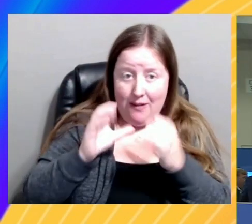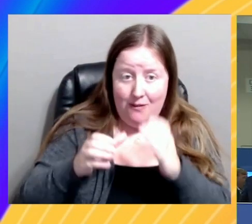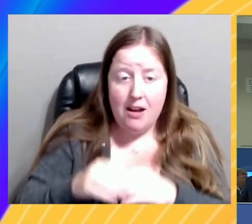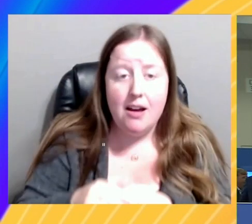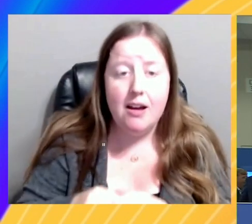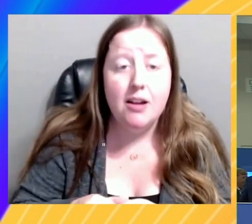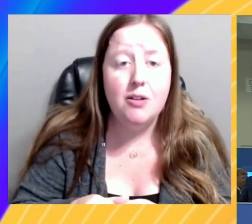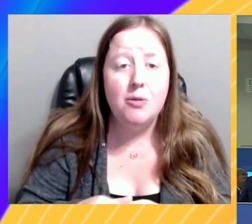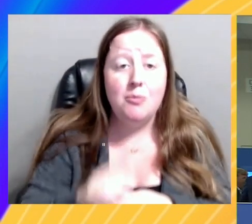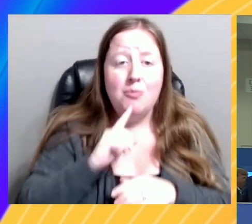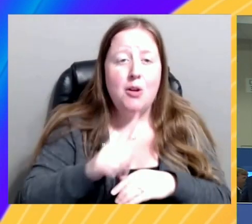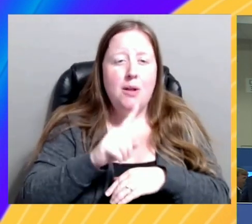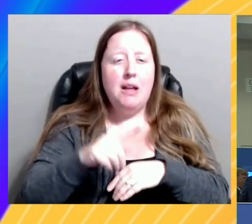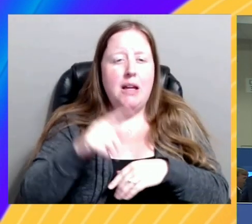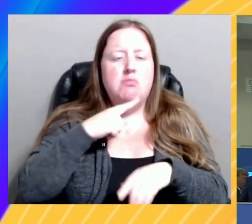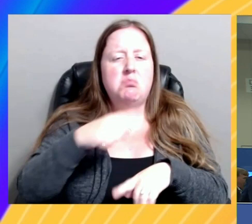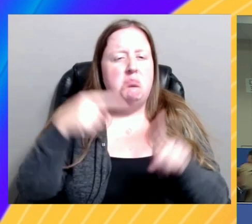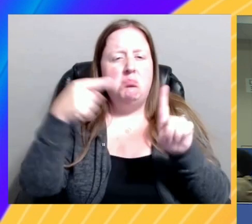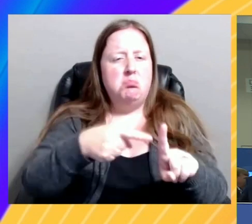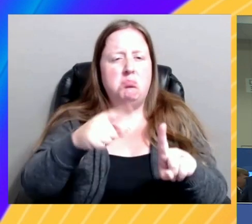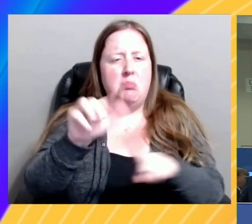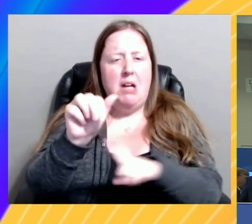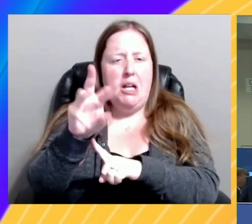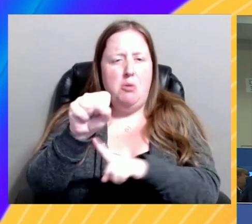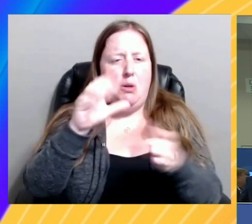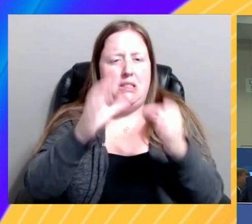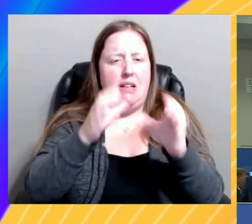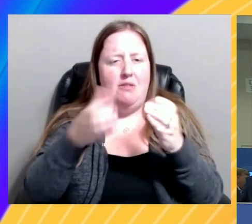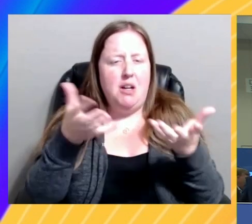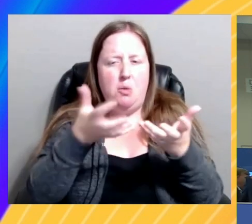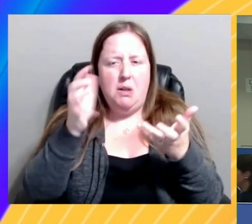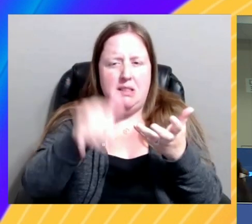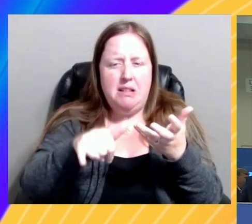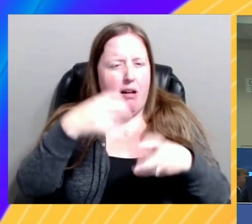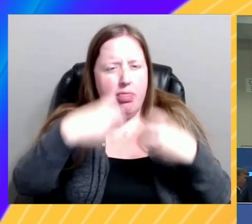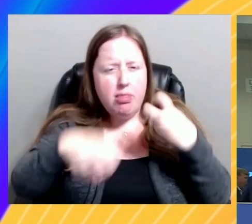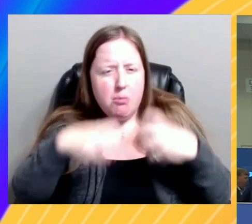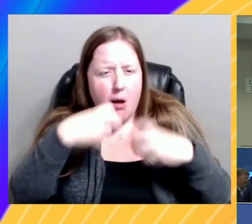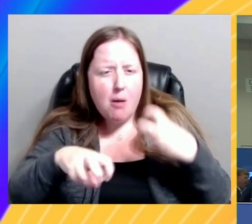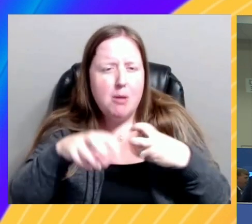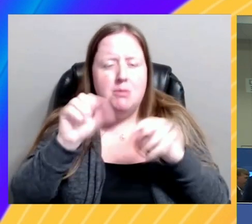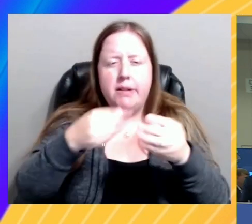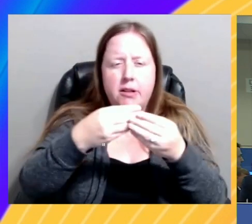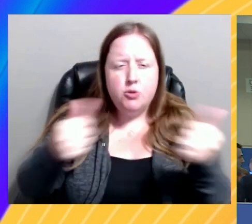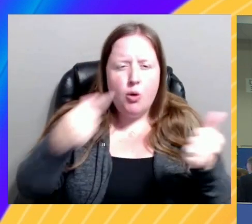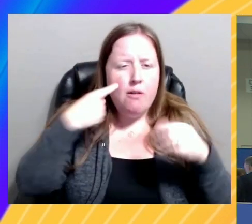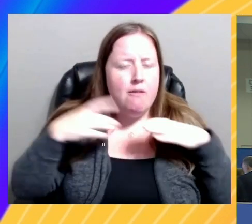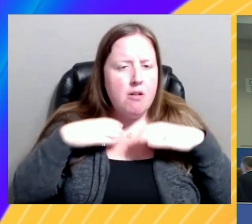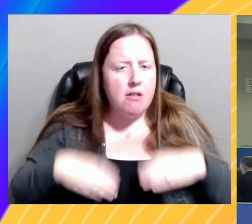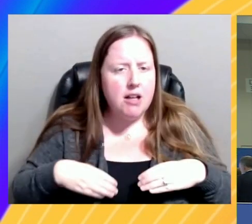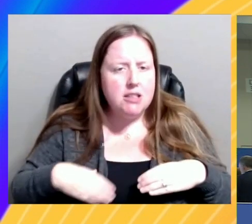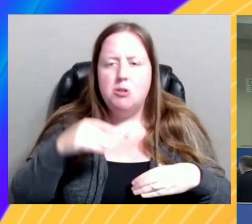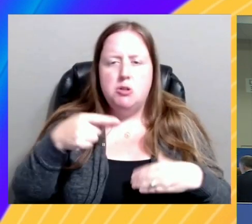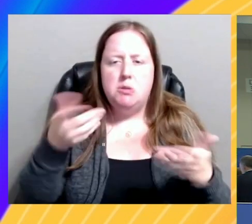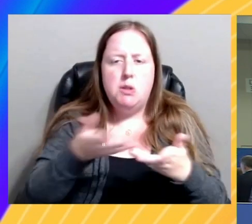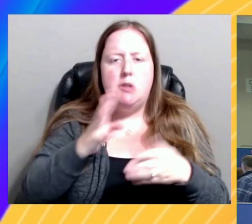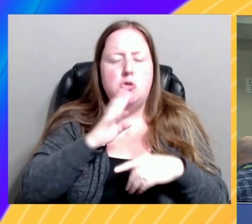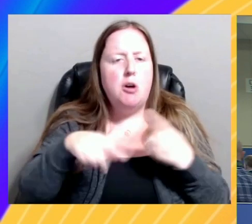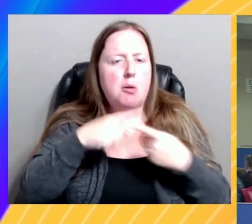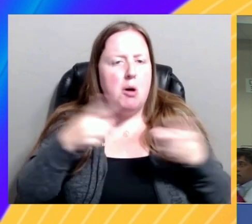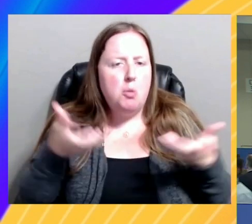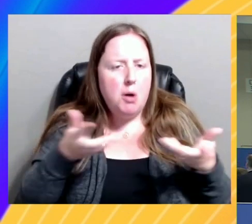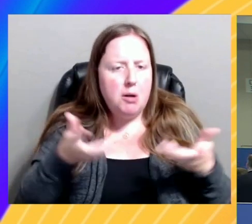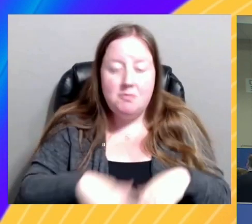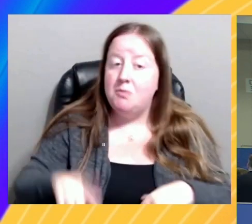what is AWS Config, what kind of problems does AWS Config solve for our customers, and what are you here to talk about today? Sure, so